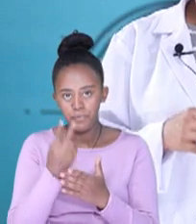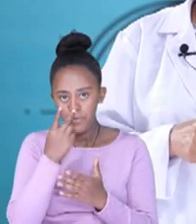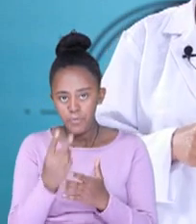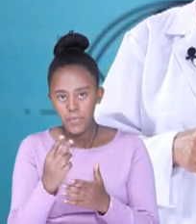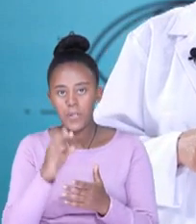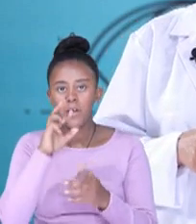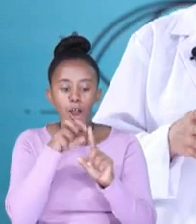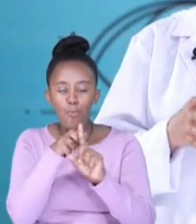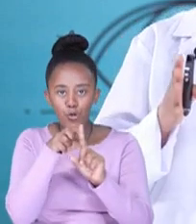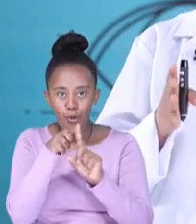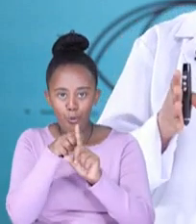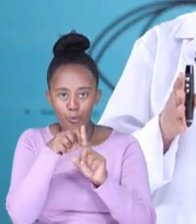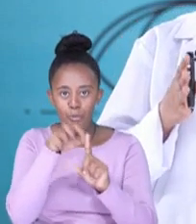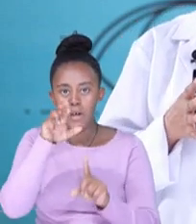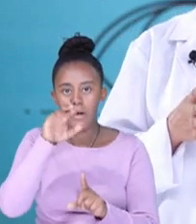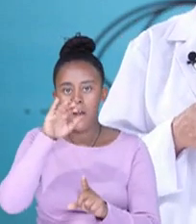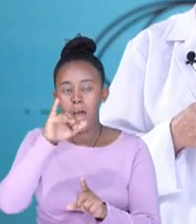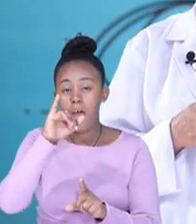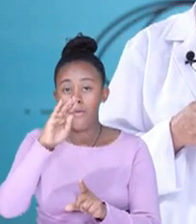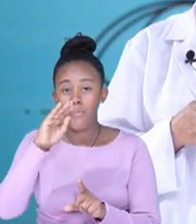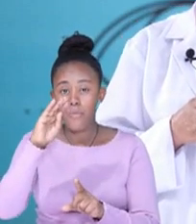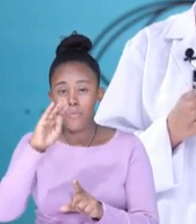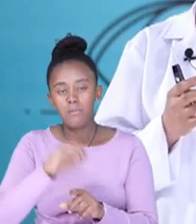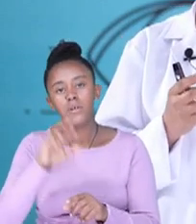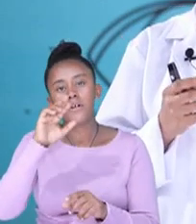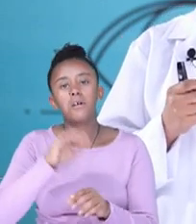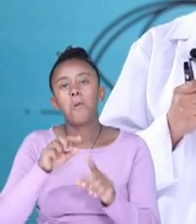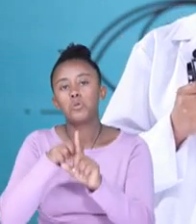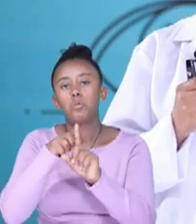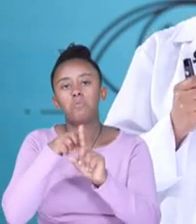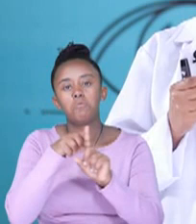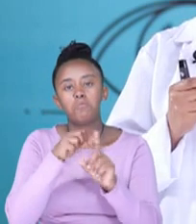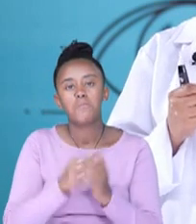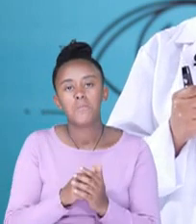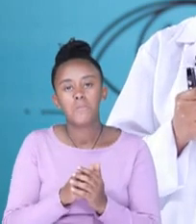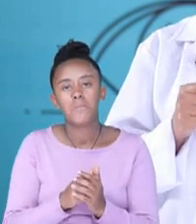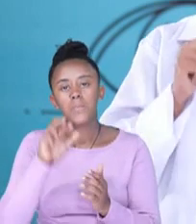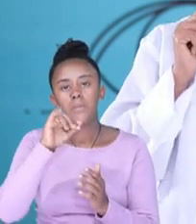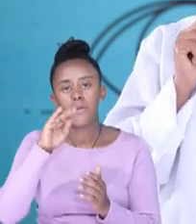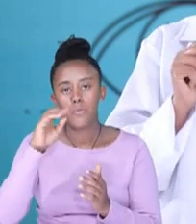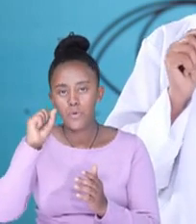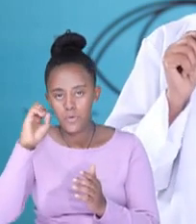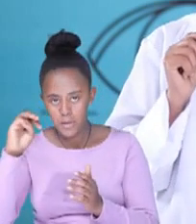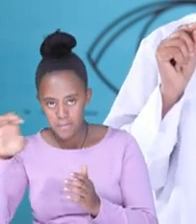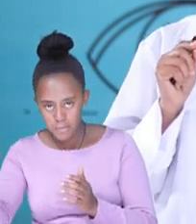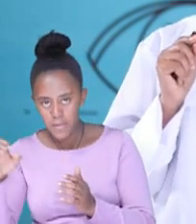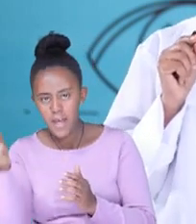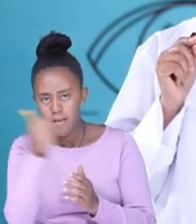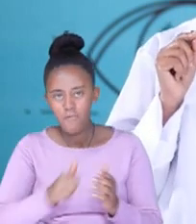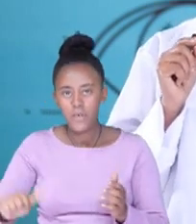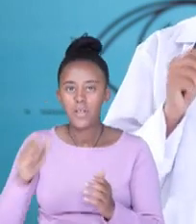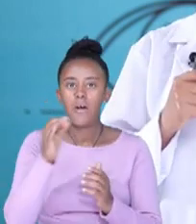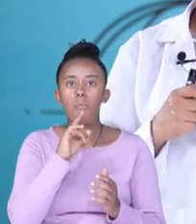are the ribosomes, which are site of protein synthesis. And I have told you that ribosomes are found in every type of